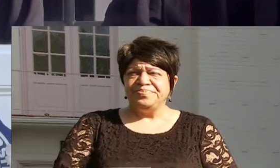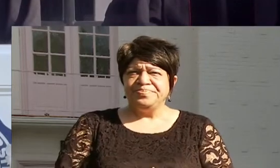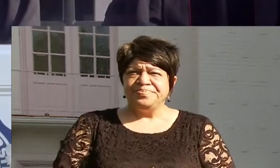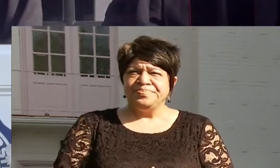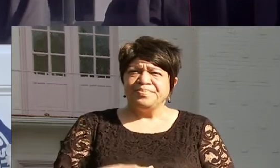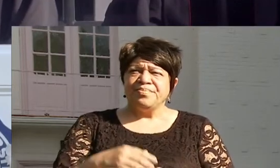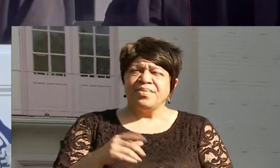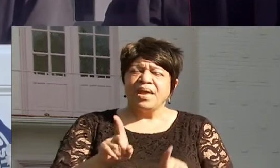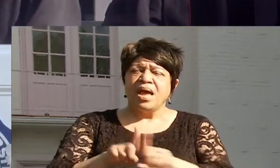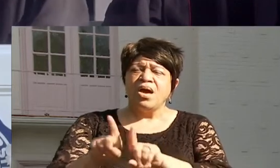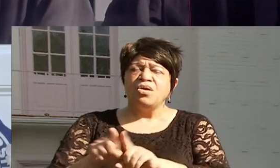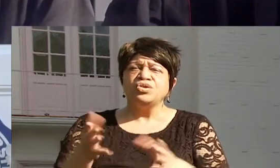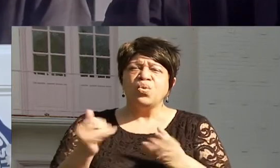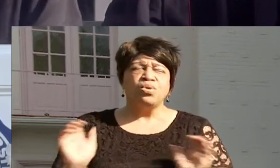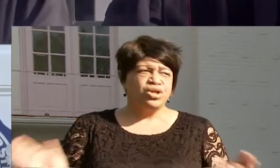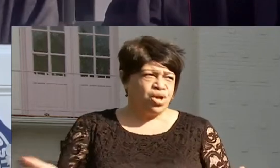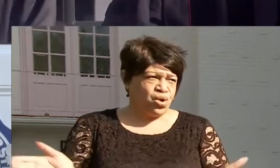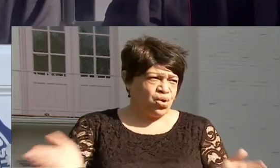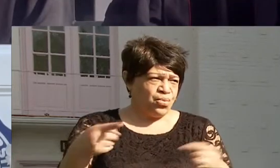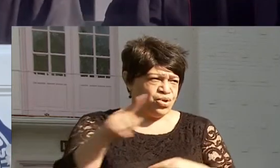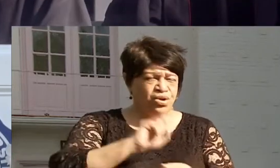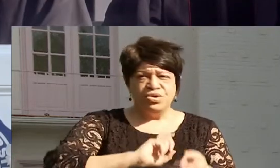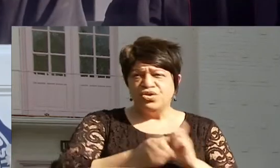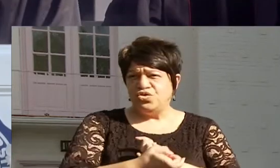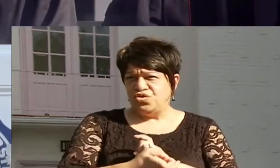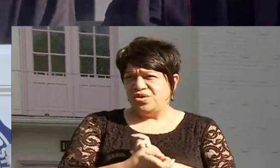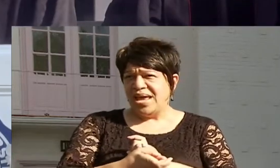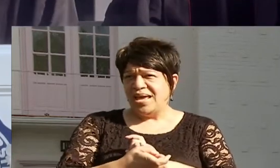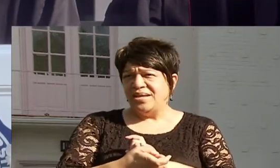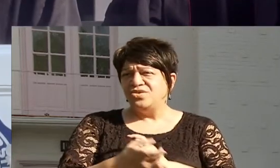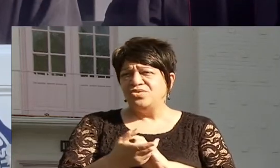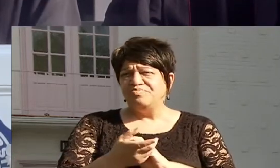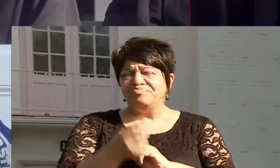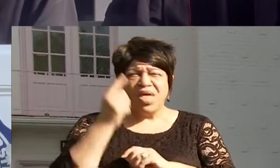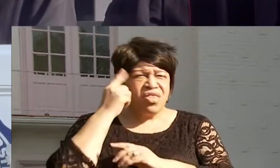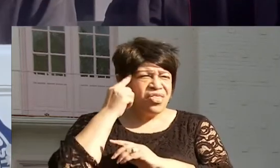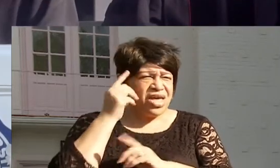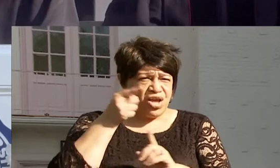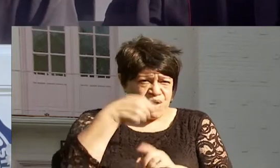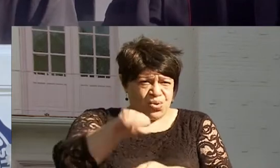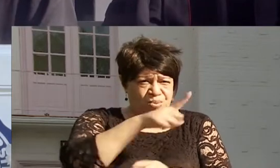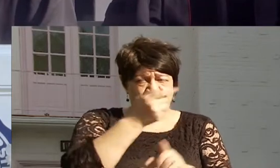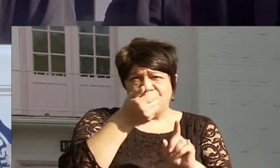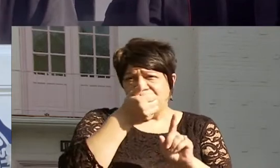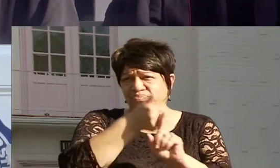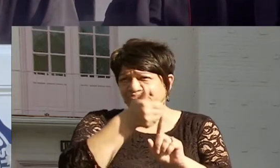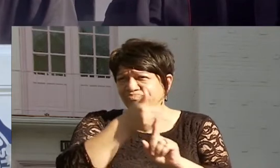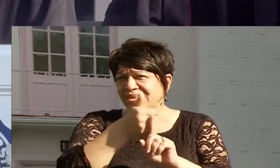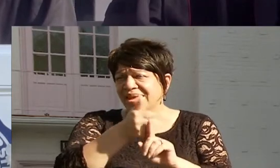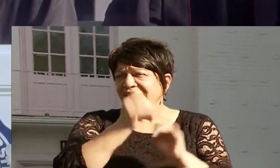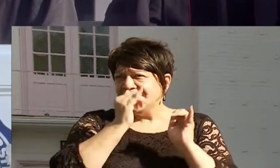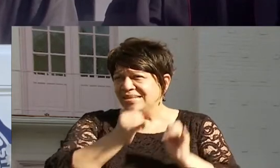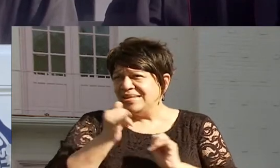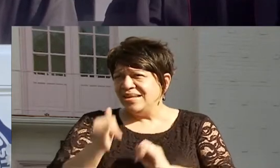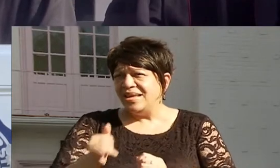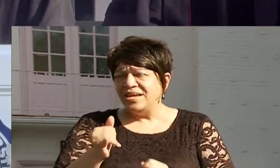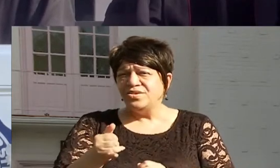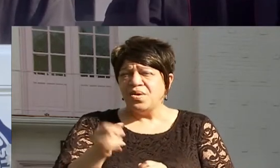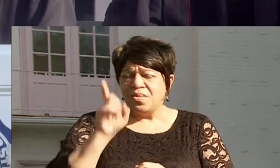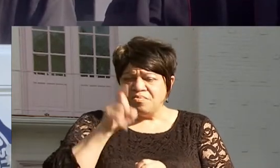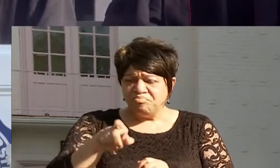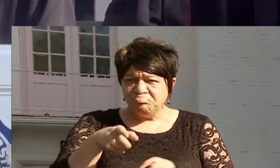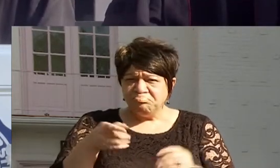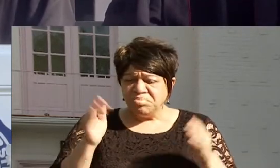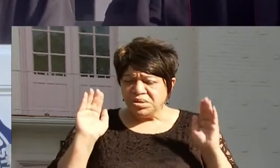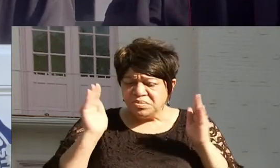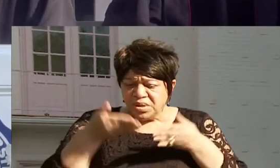I also want to encourage you to change the fundamental thinking that you as an individual must adhere to any system. If a system is